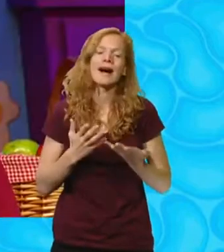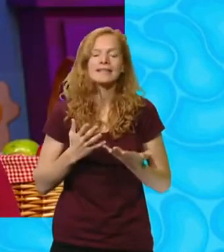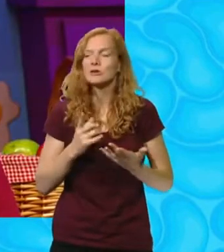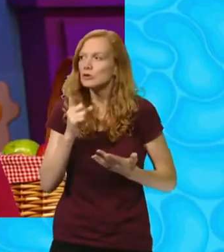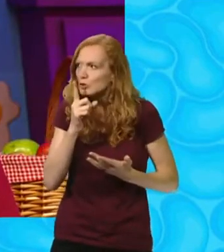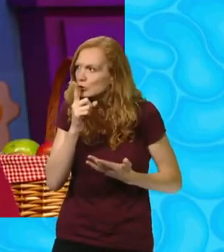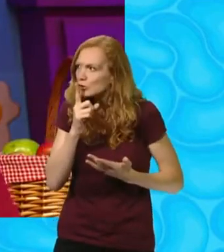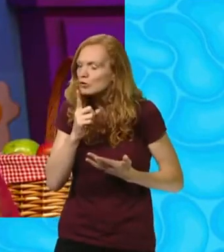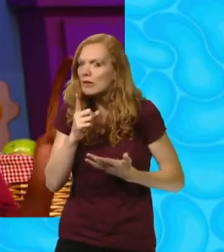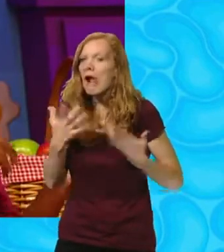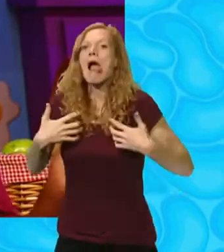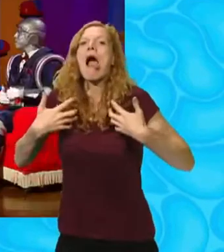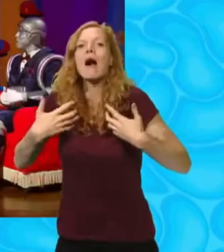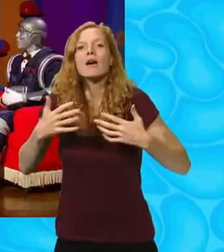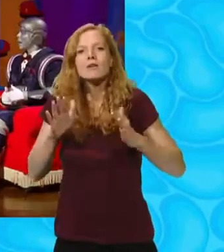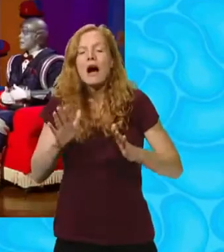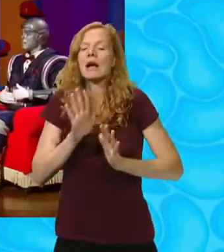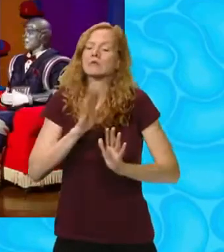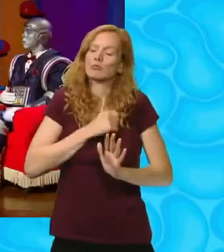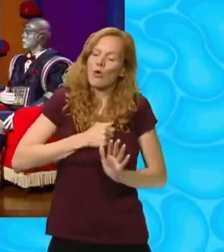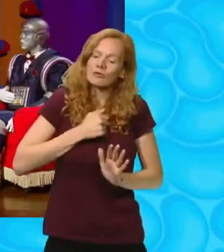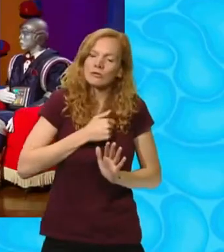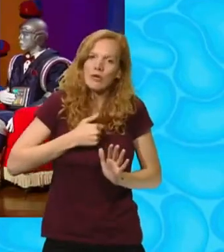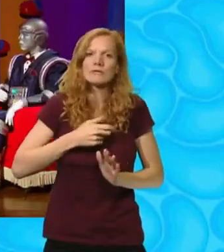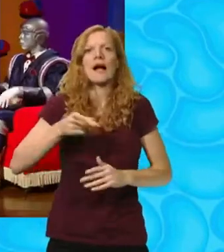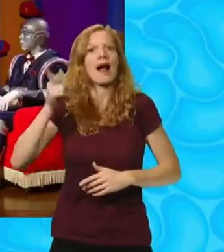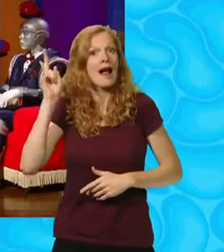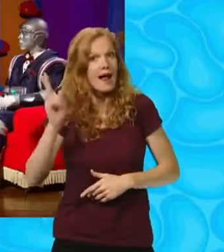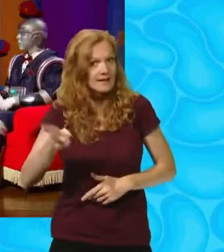Sorry. Once more. Once more. Sorry.